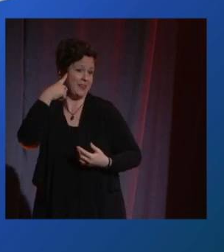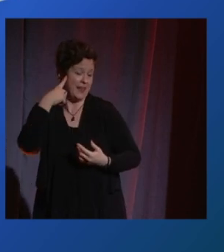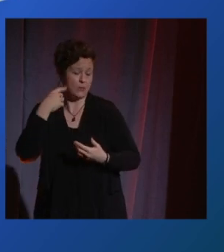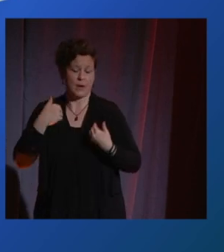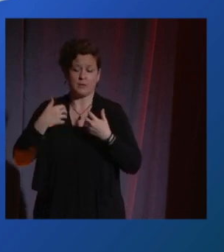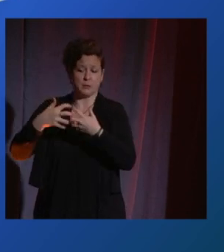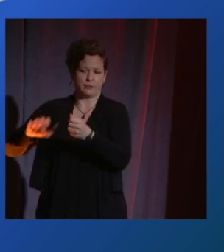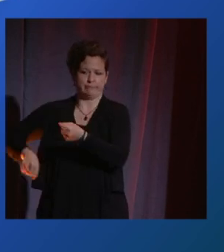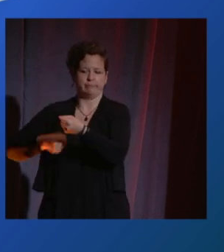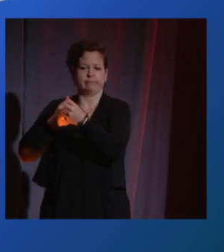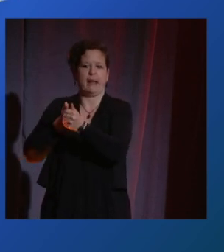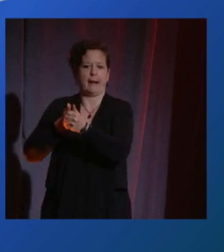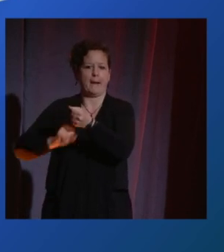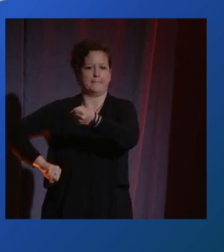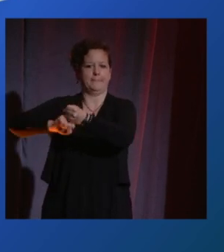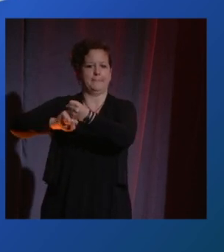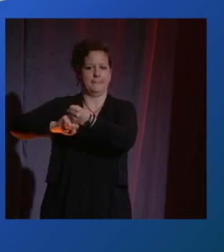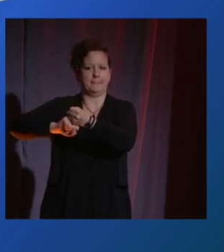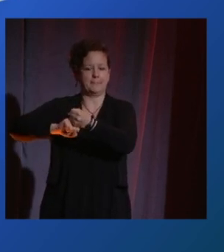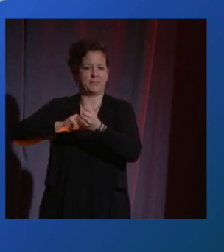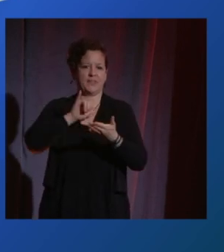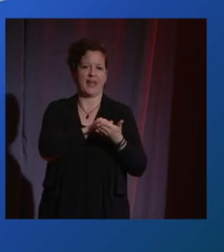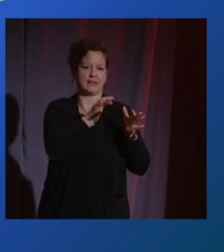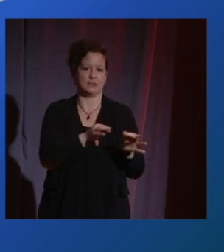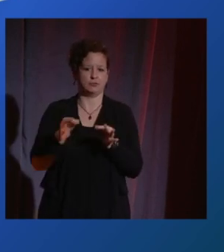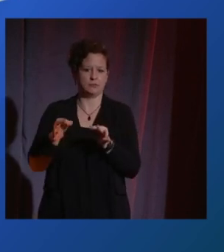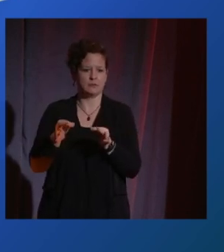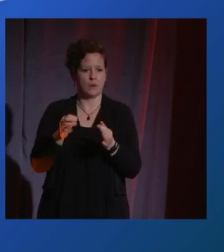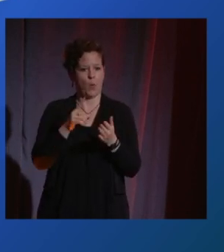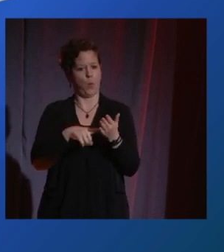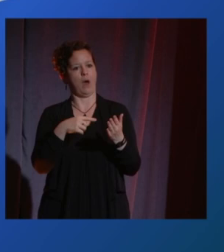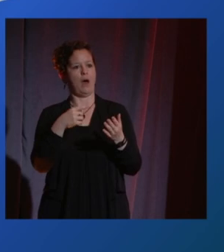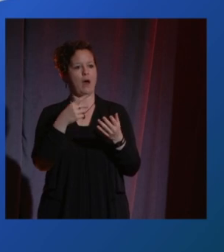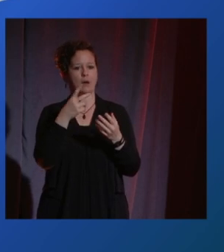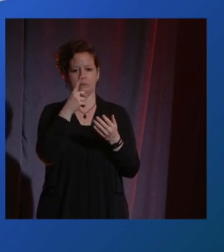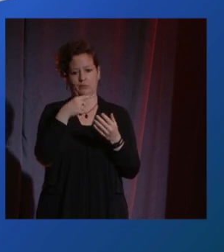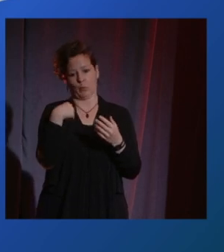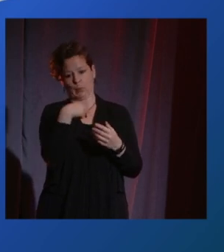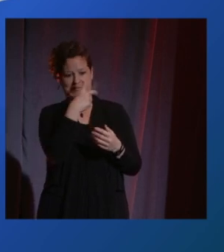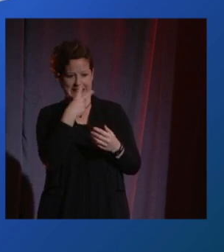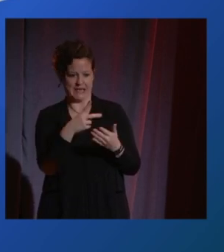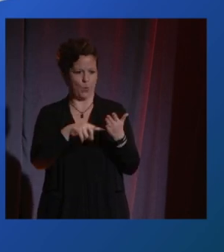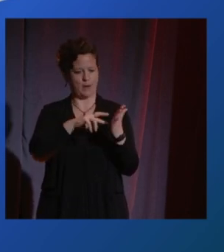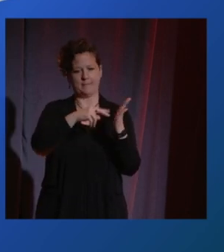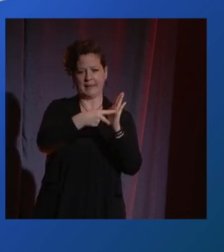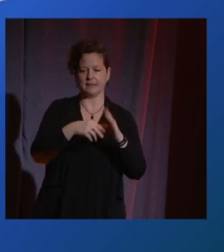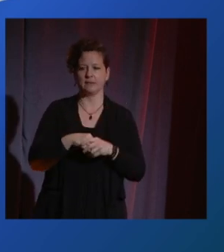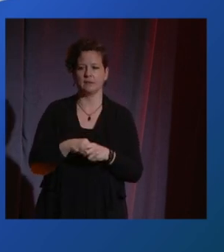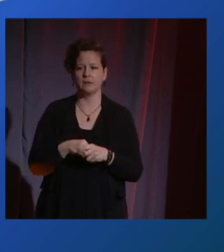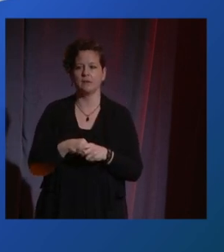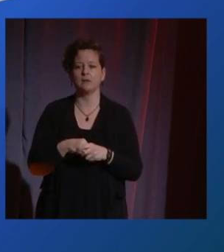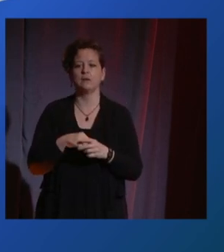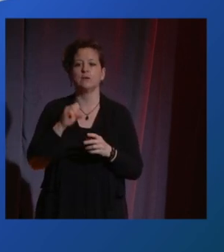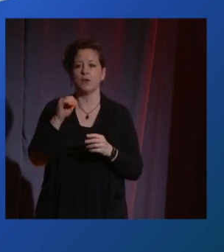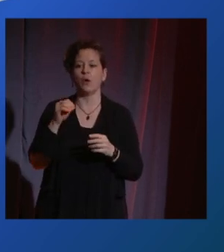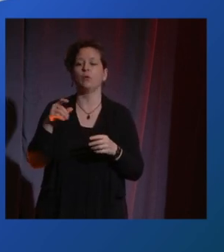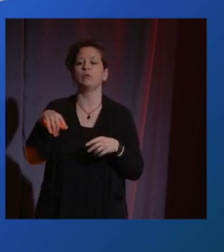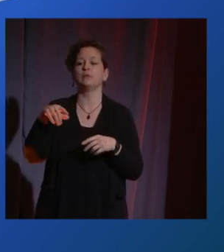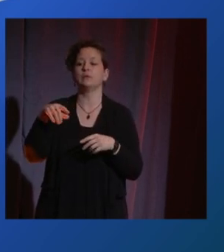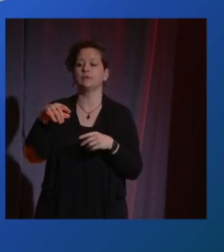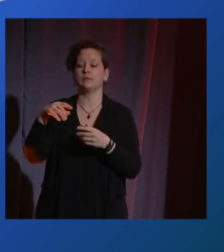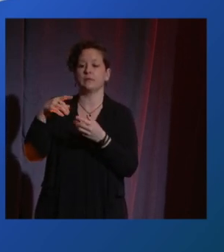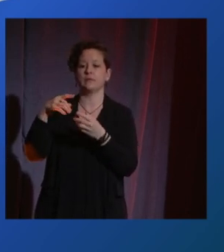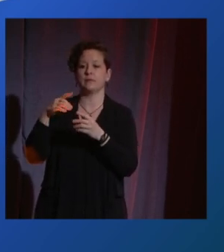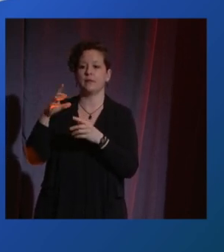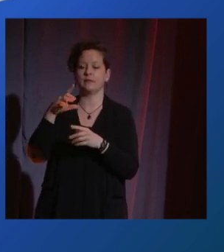the best that's why it was a really important decision by the under secretary of defense for intelligence and security to move Maven over to